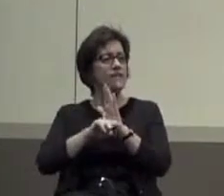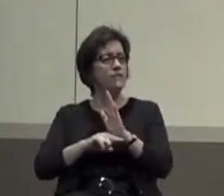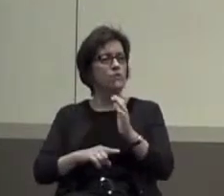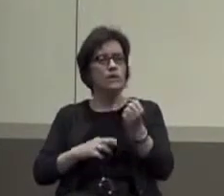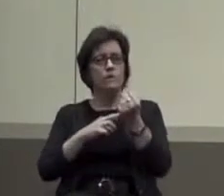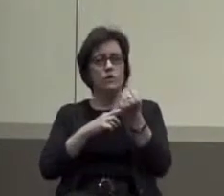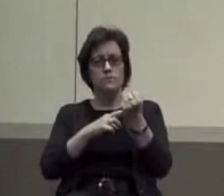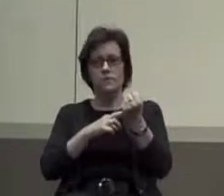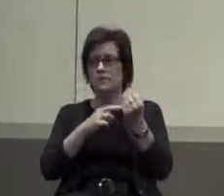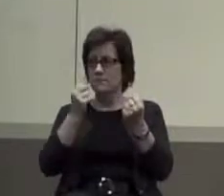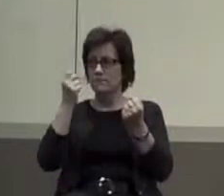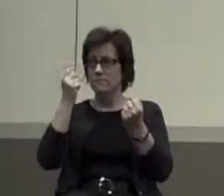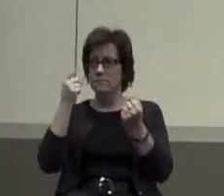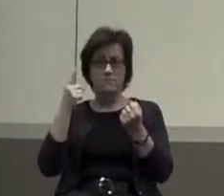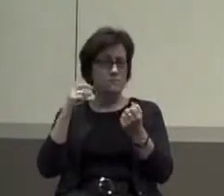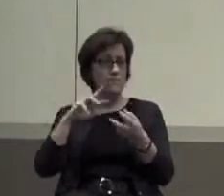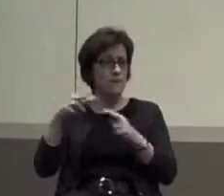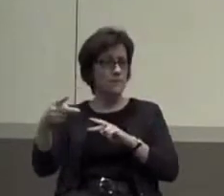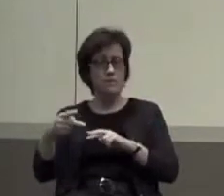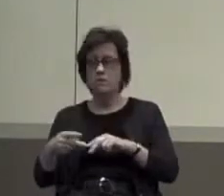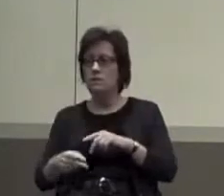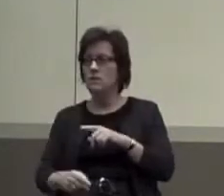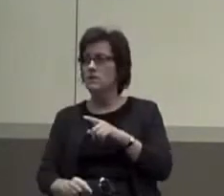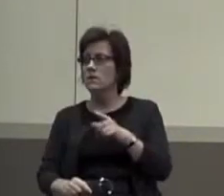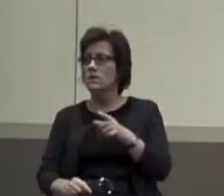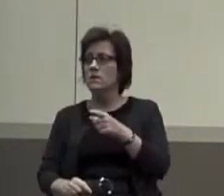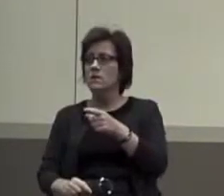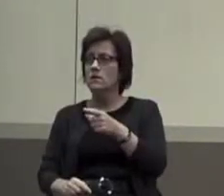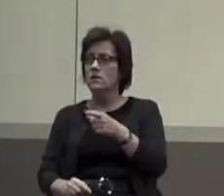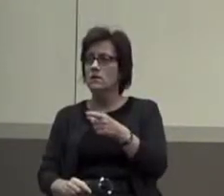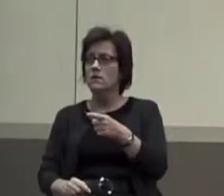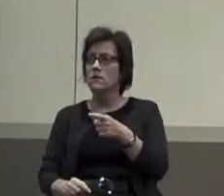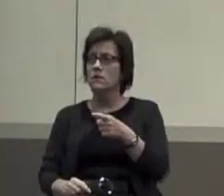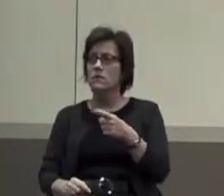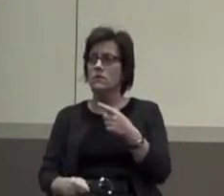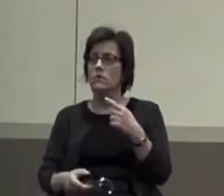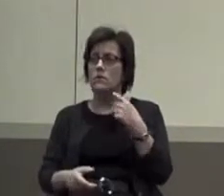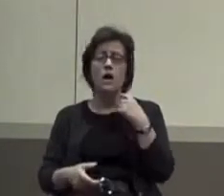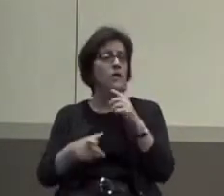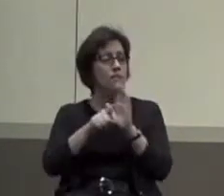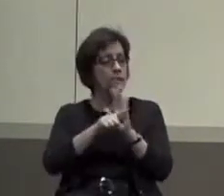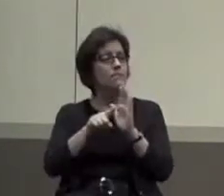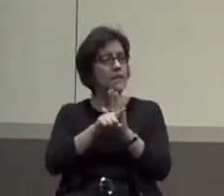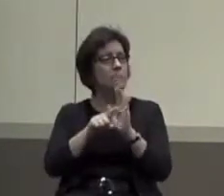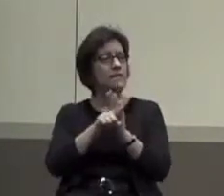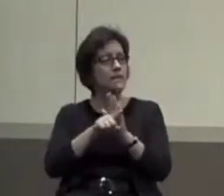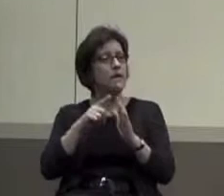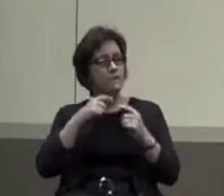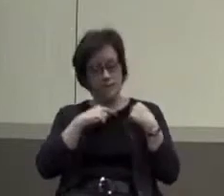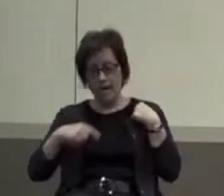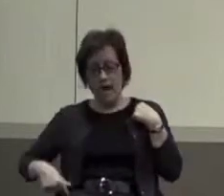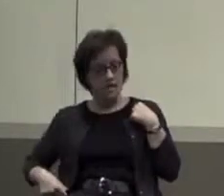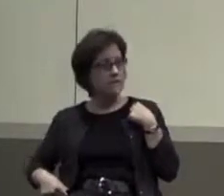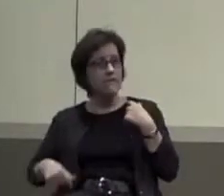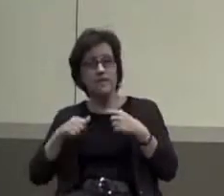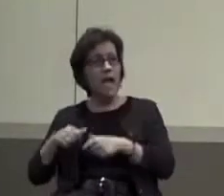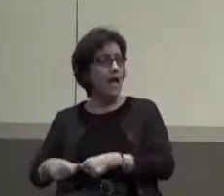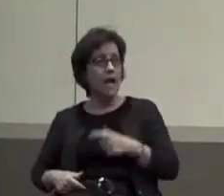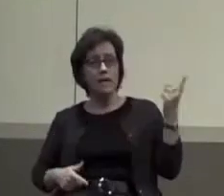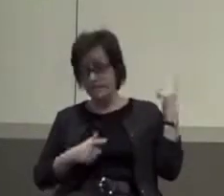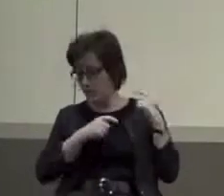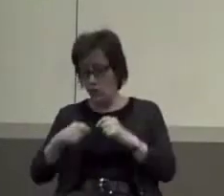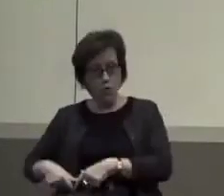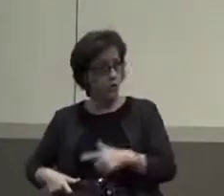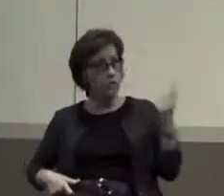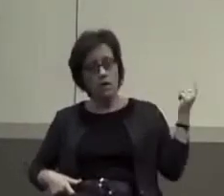See how it works? Yeah, the dinging of the bell. Oh, okay. To cause the behavior to go up, they put